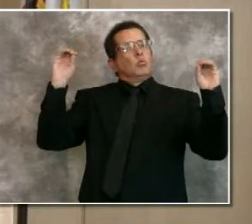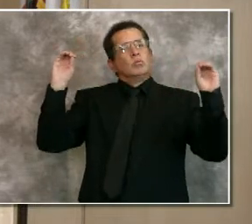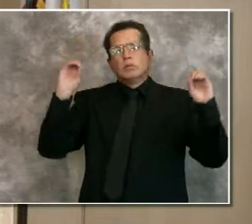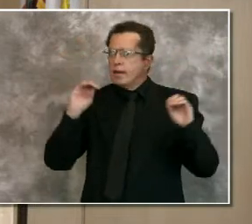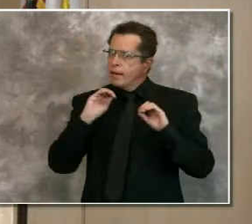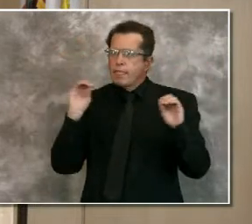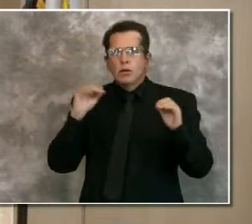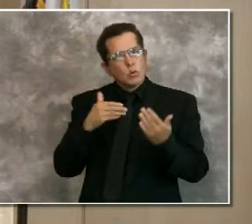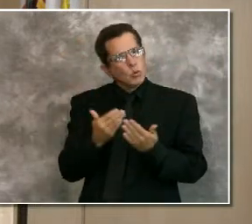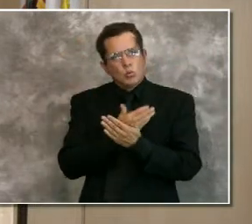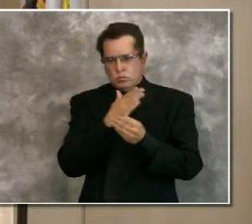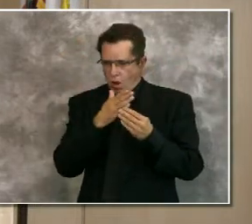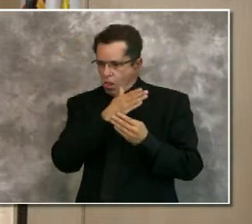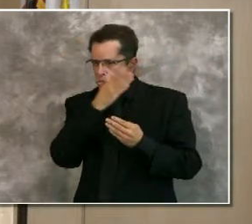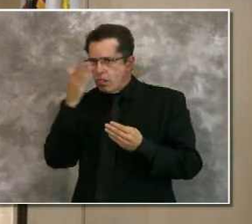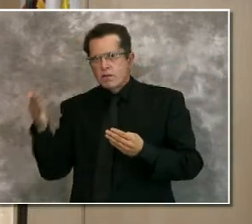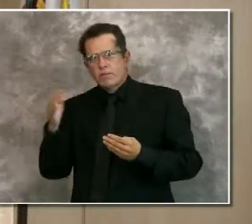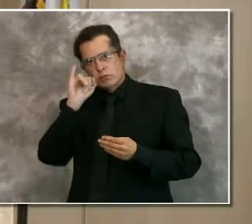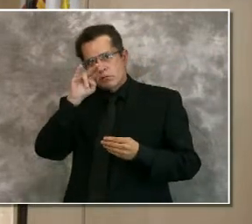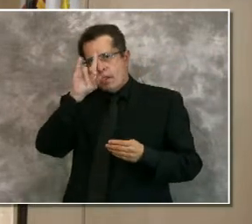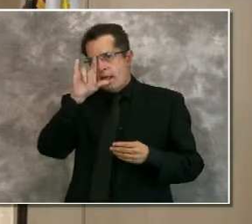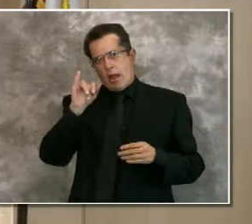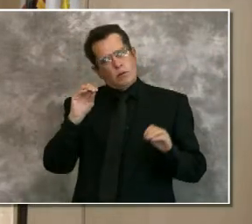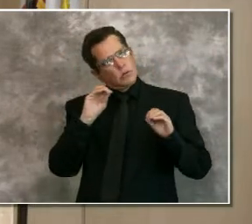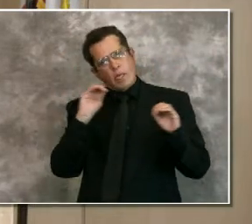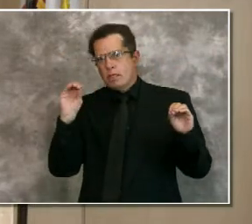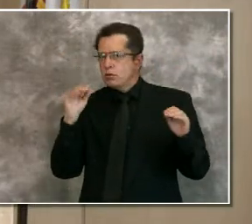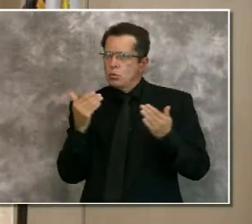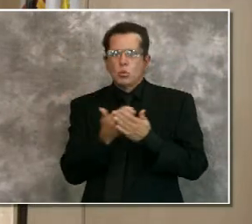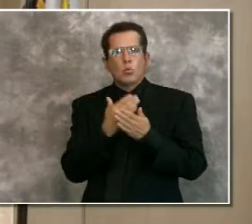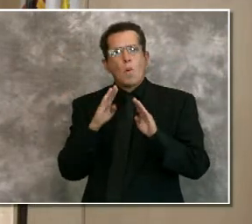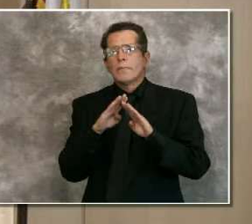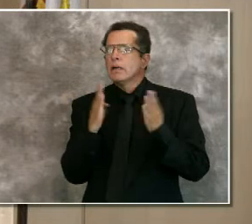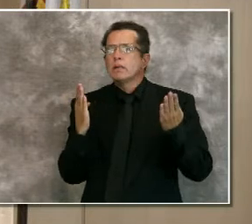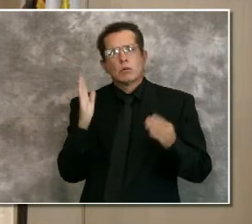of July. And as Supervisors